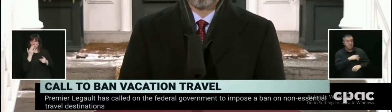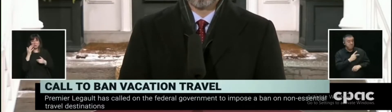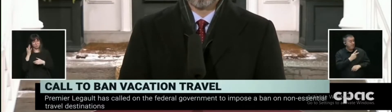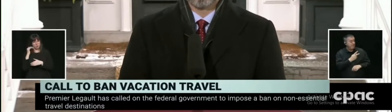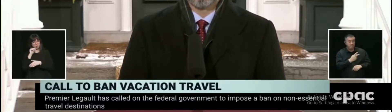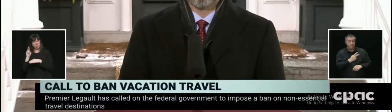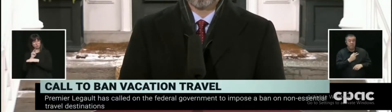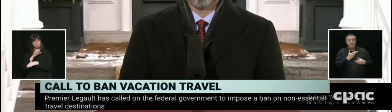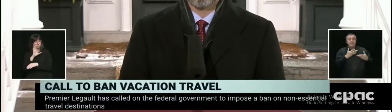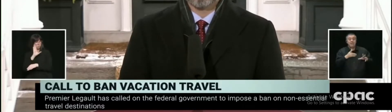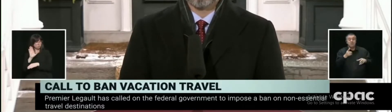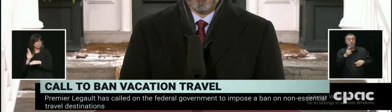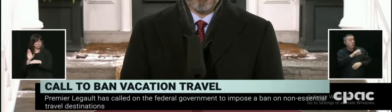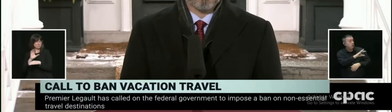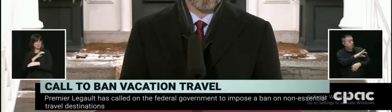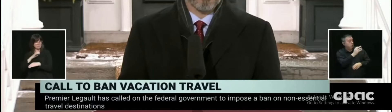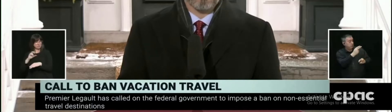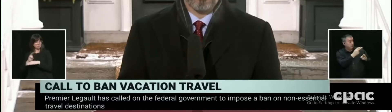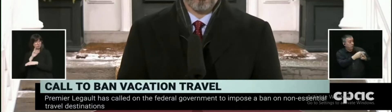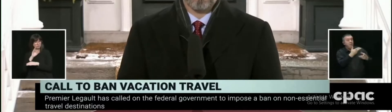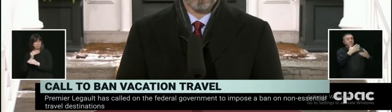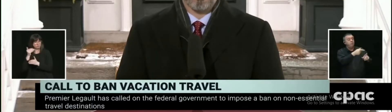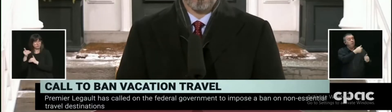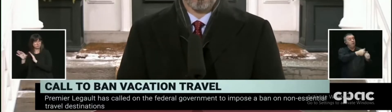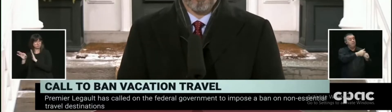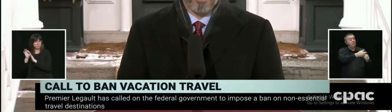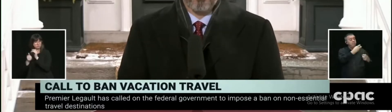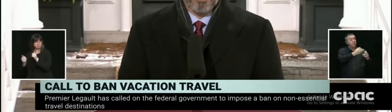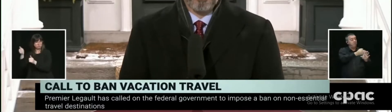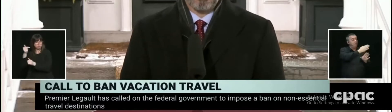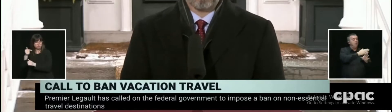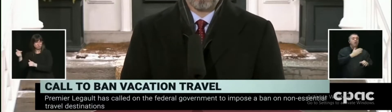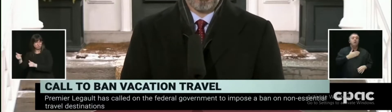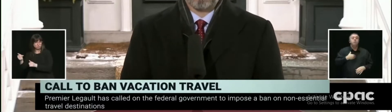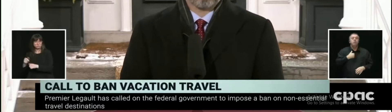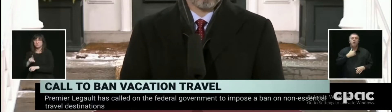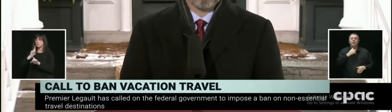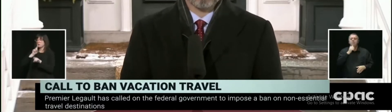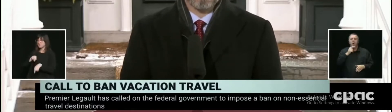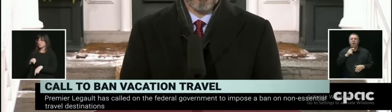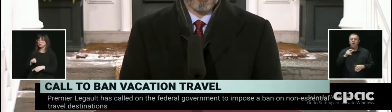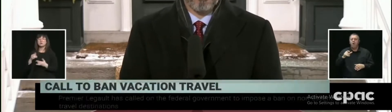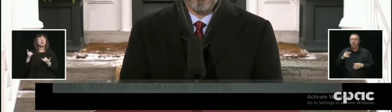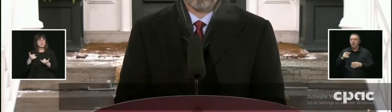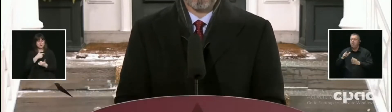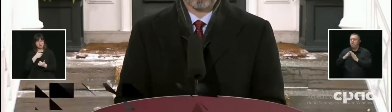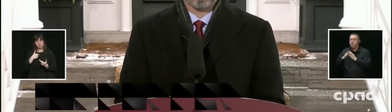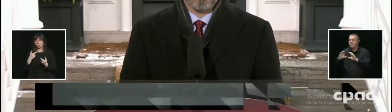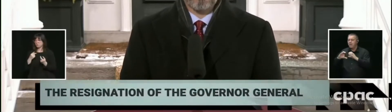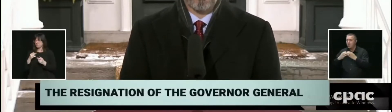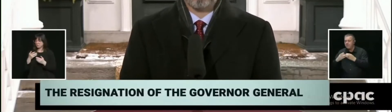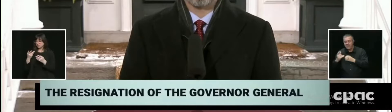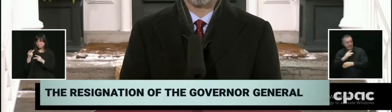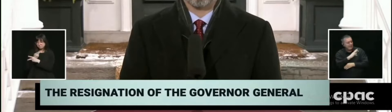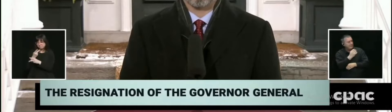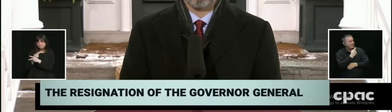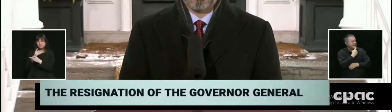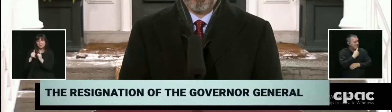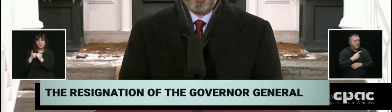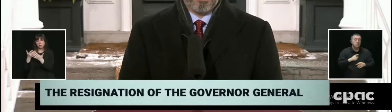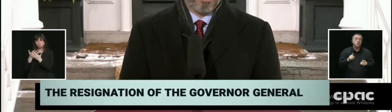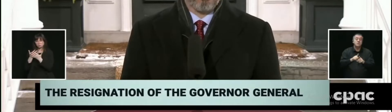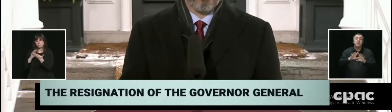to select the next Governor General? As I said, we are looking right now at processes that can be strengthened as we move